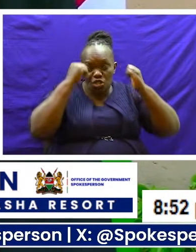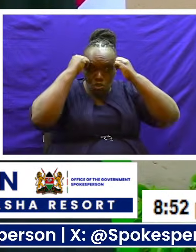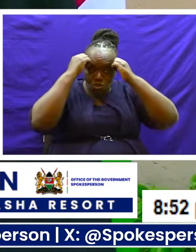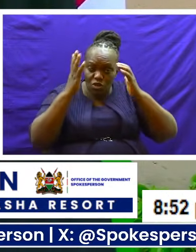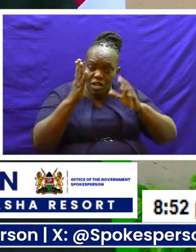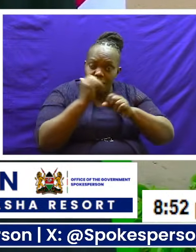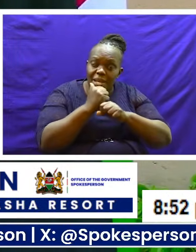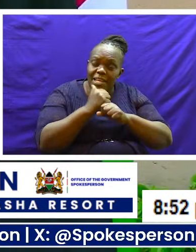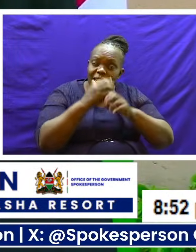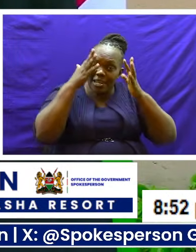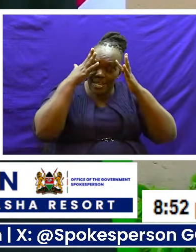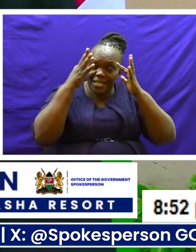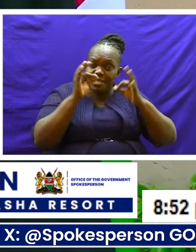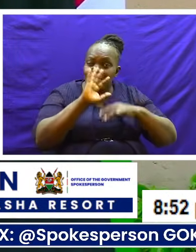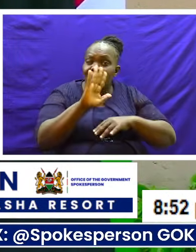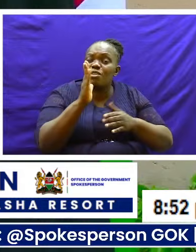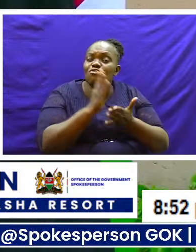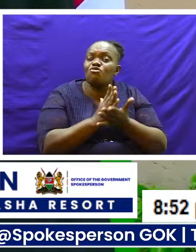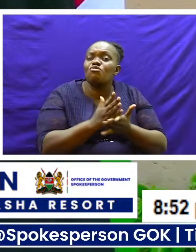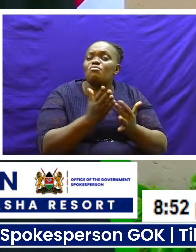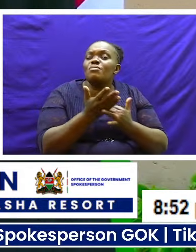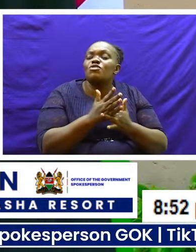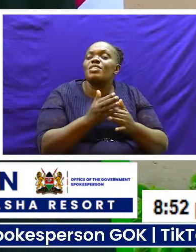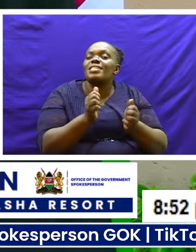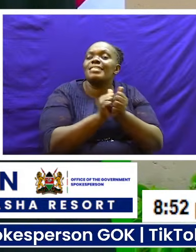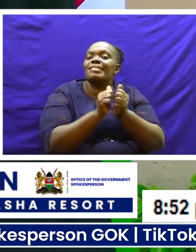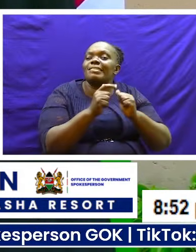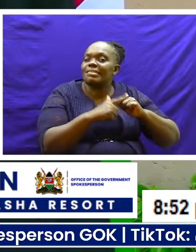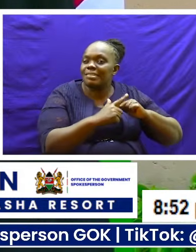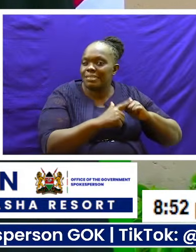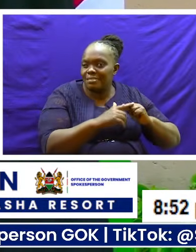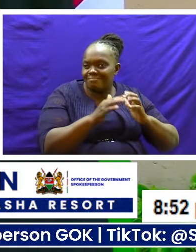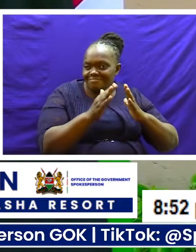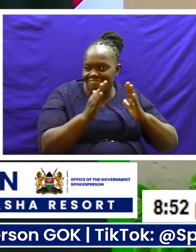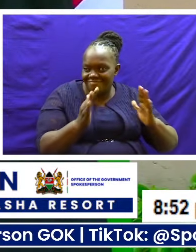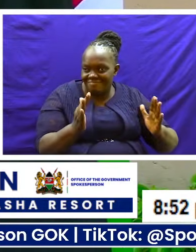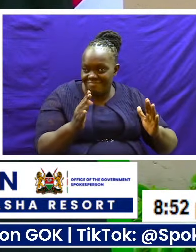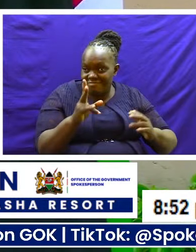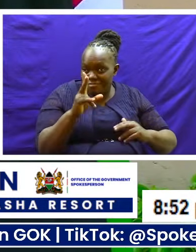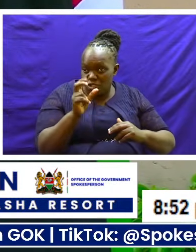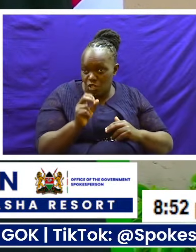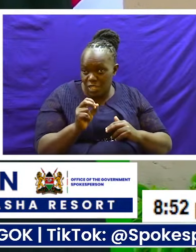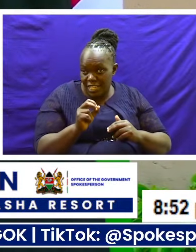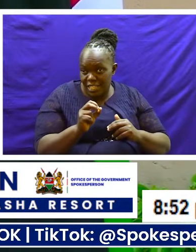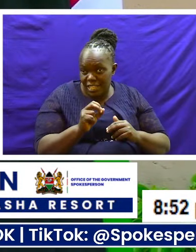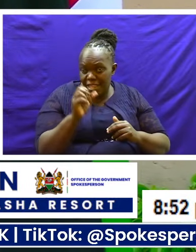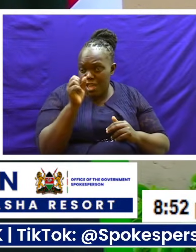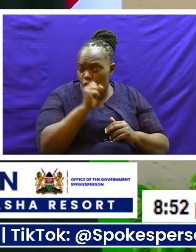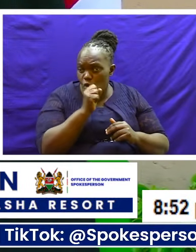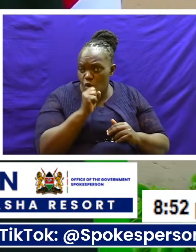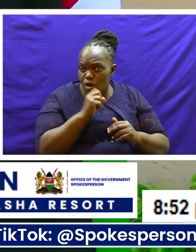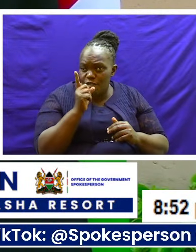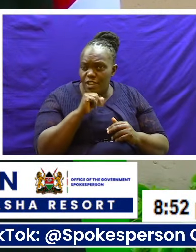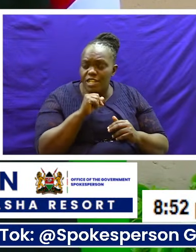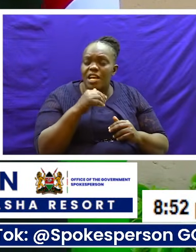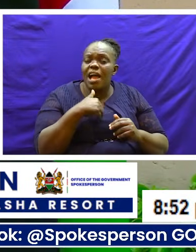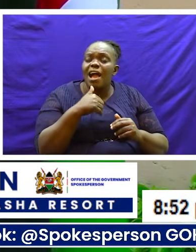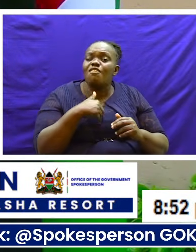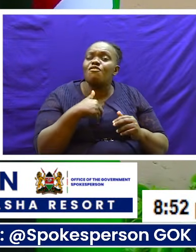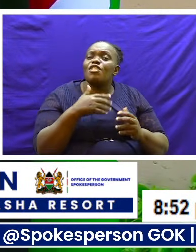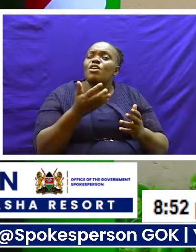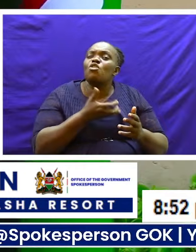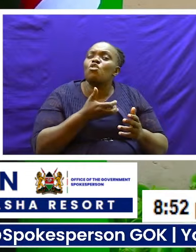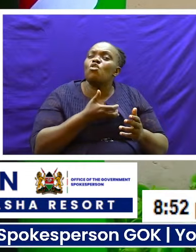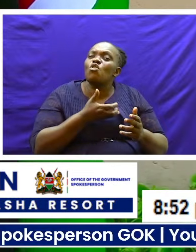making their decisions are between 16 and 20. you know, the oldest. You still have the whole